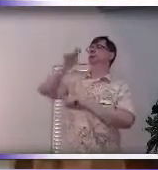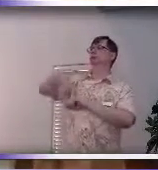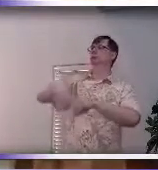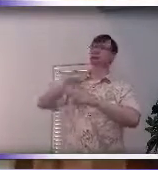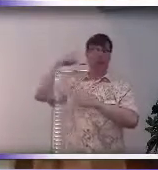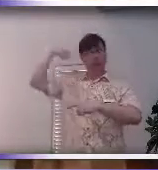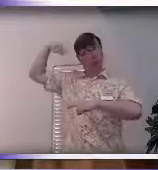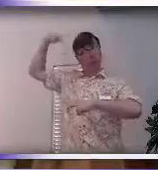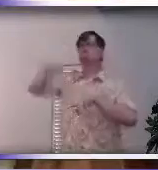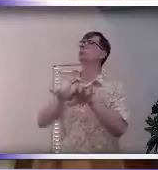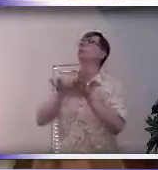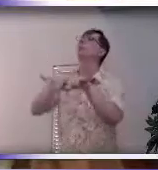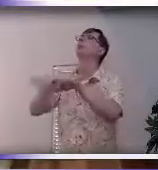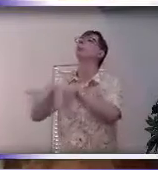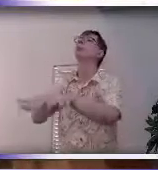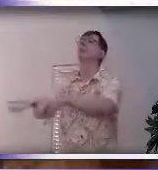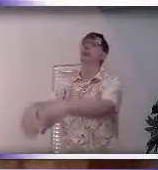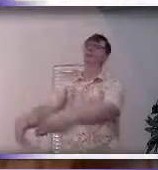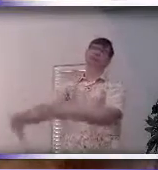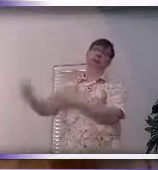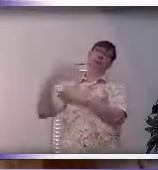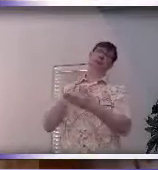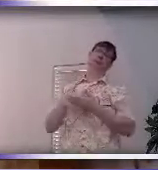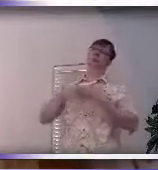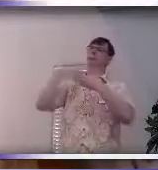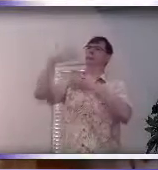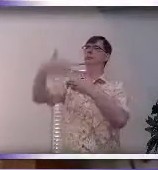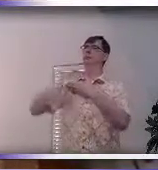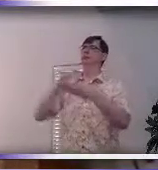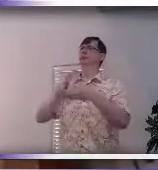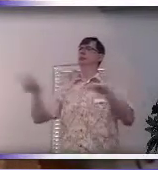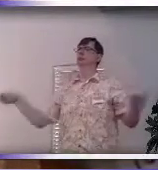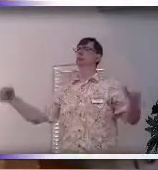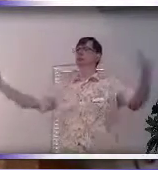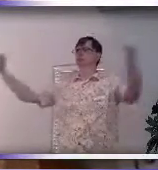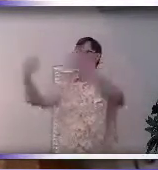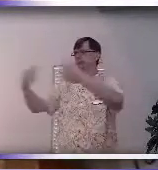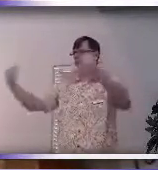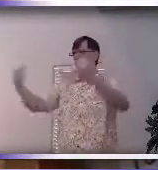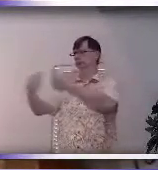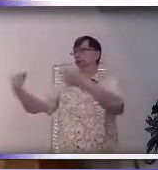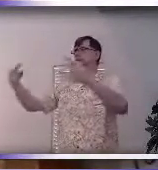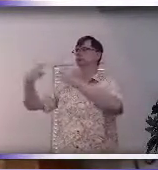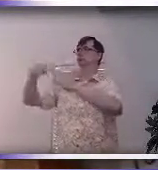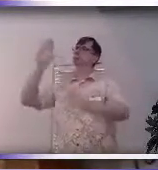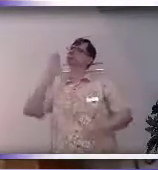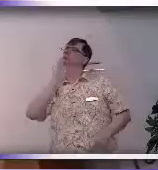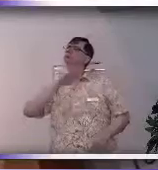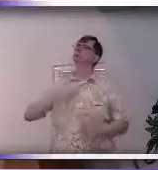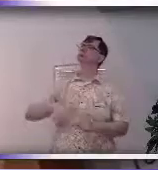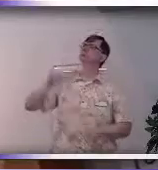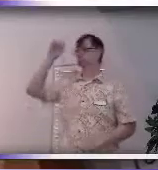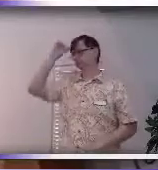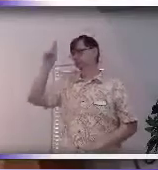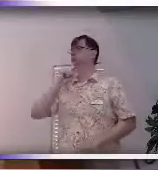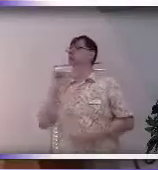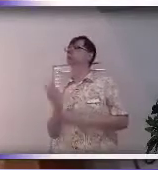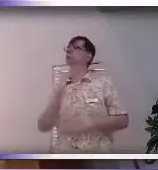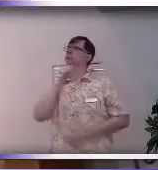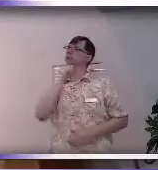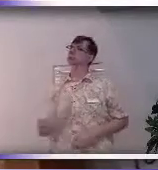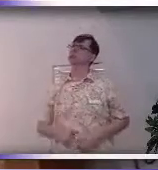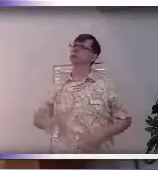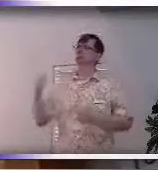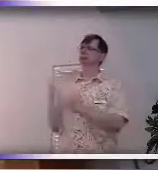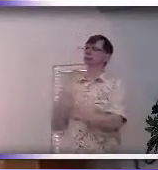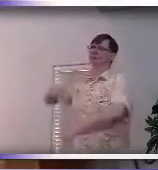water. And when they get out of to where the battle's going to be, the general says, "Do you believe we can win?"